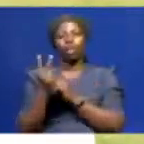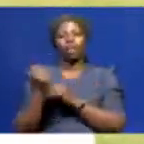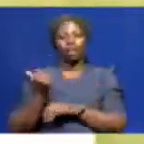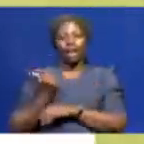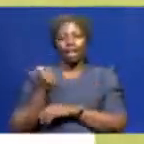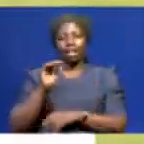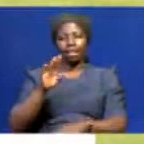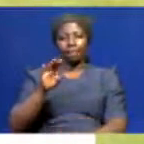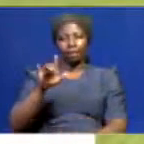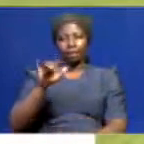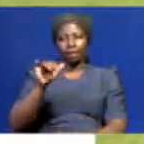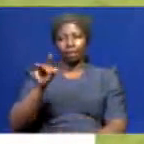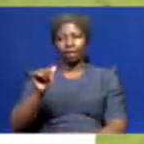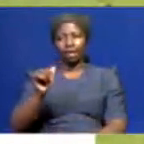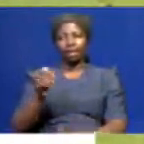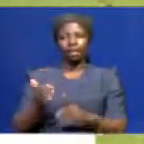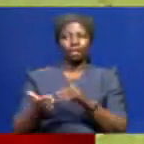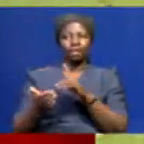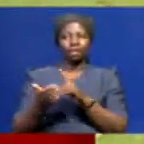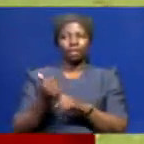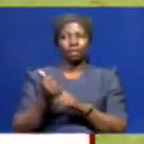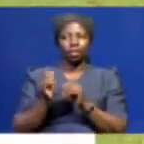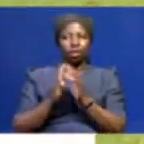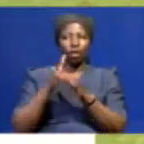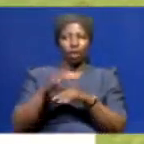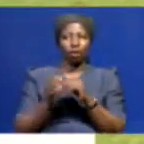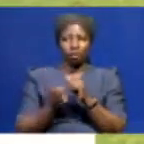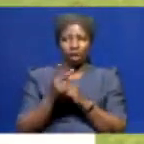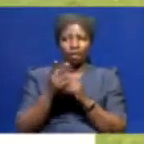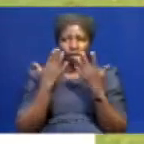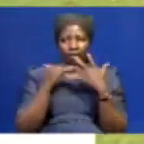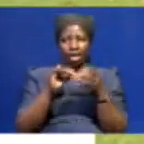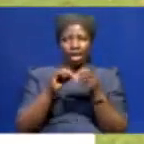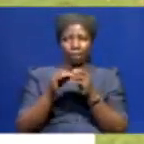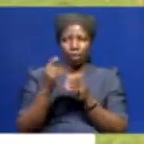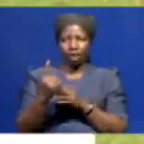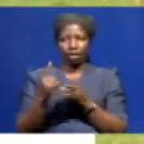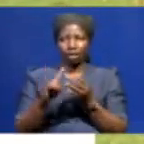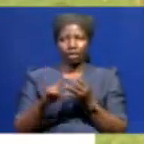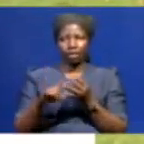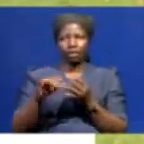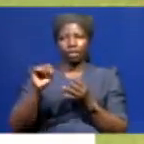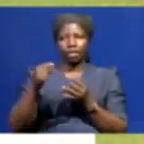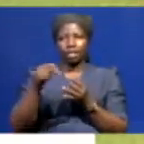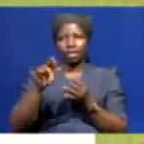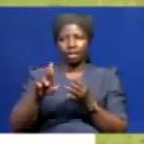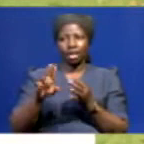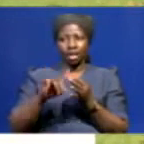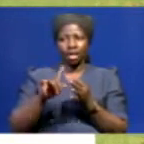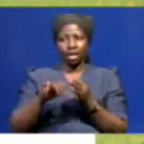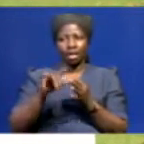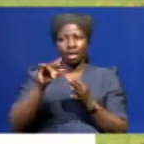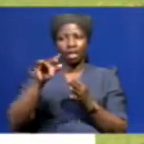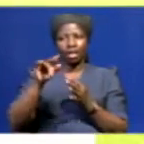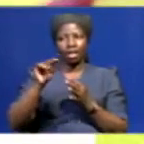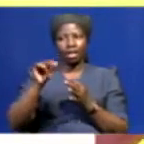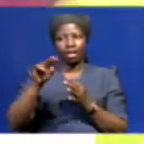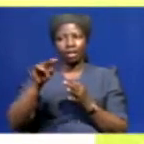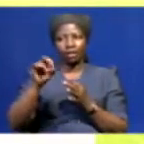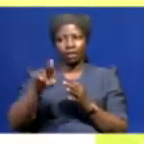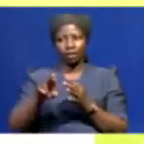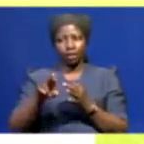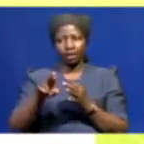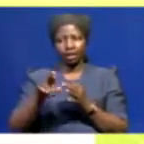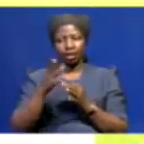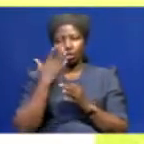recorded an over par 12 to finish first ahead of Rohini Shah and Nada Navia, who completed the podium dash.